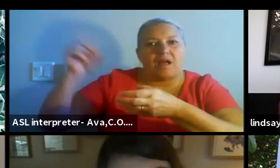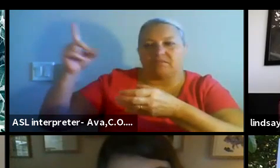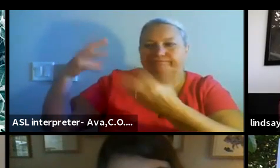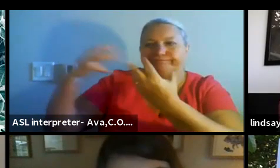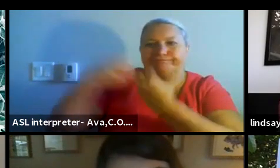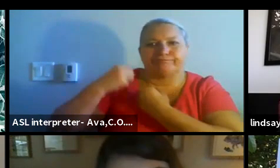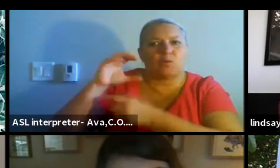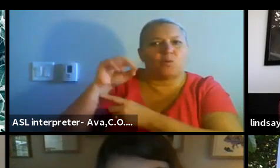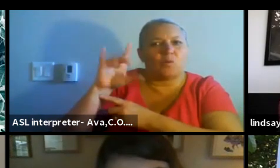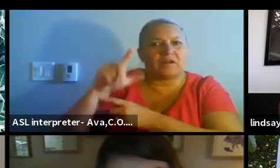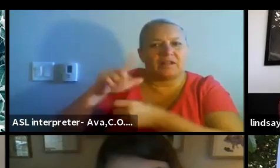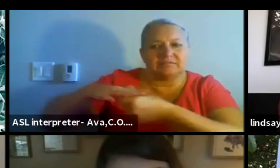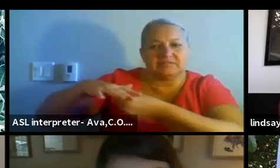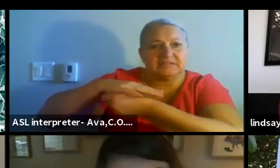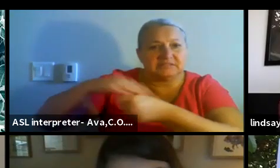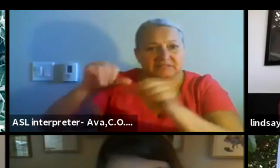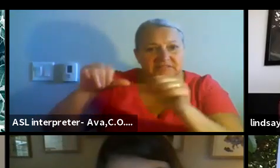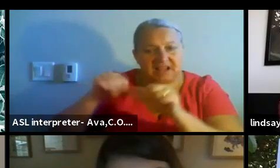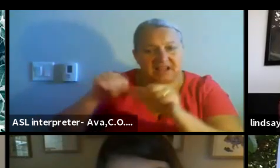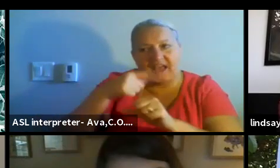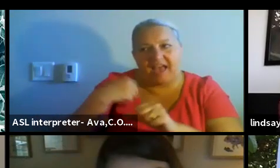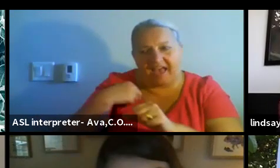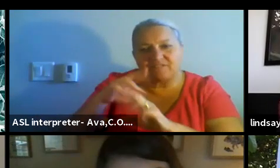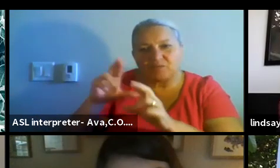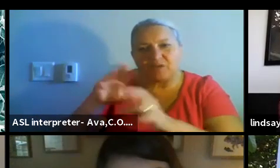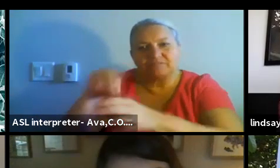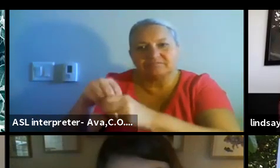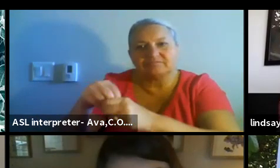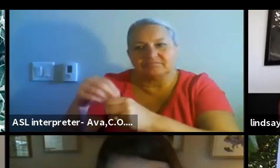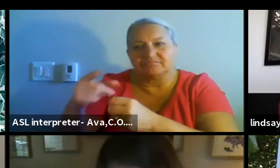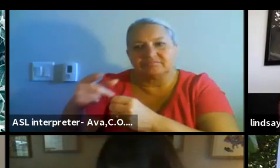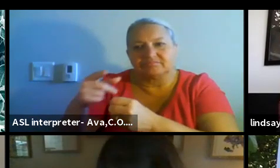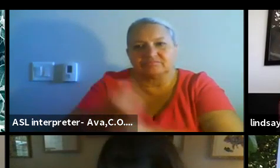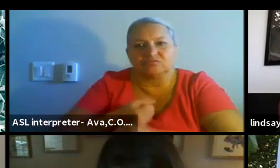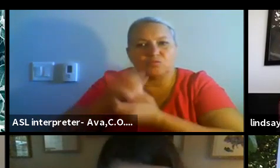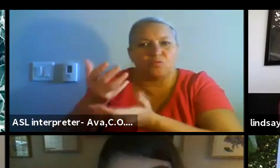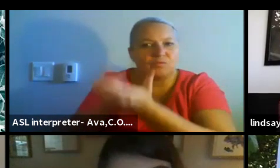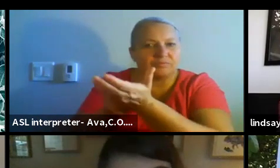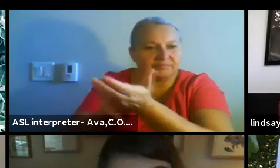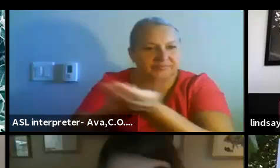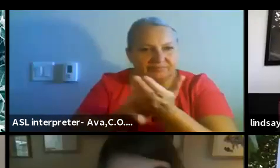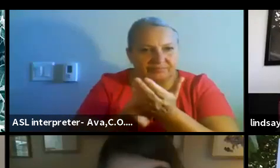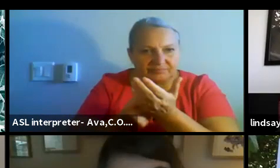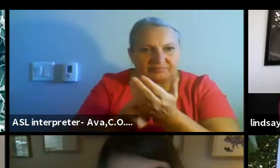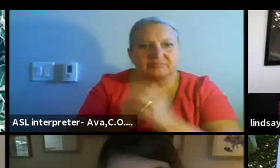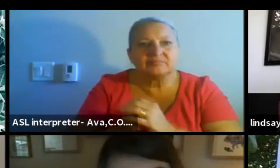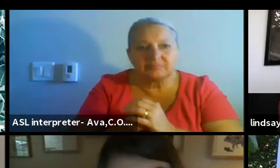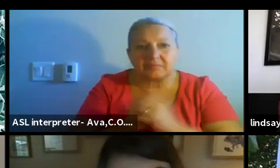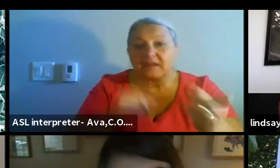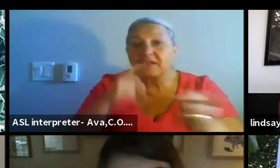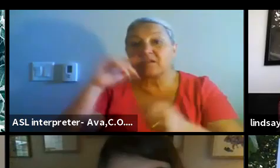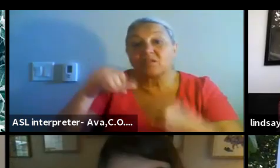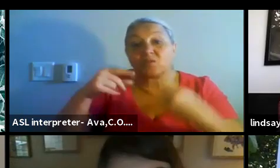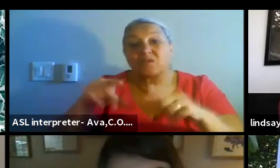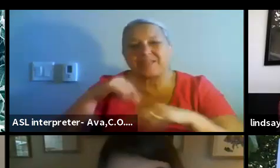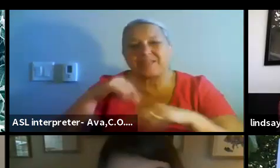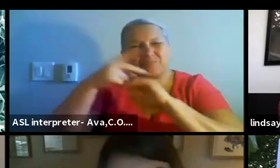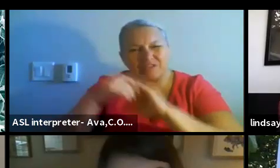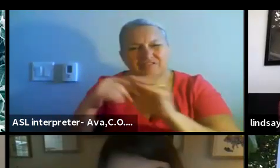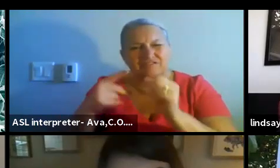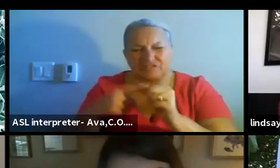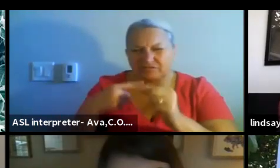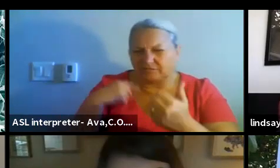us all. Entering this project, I was wrestling with a